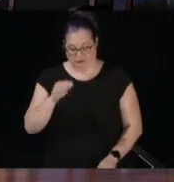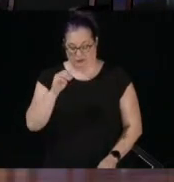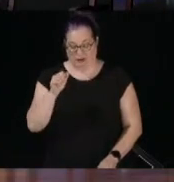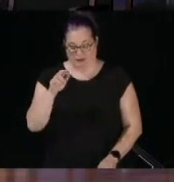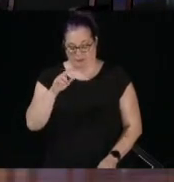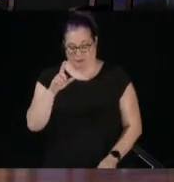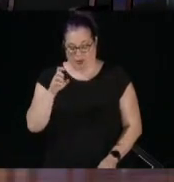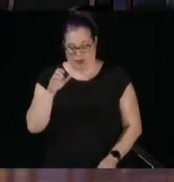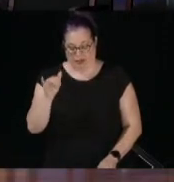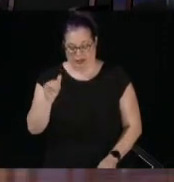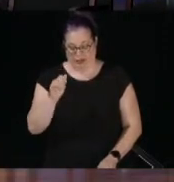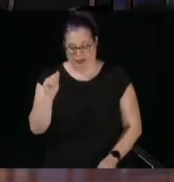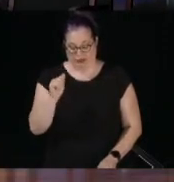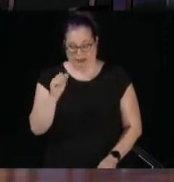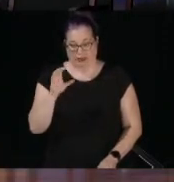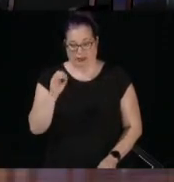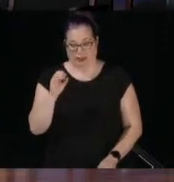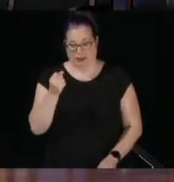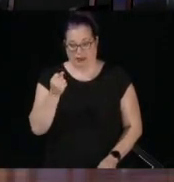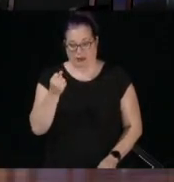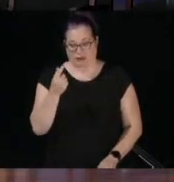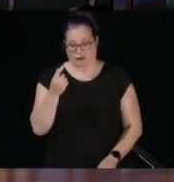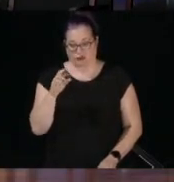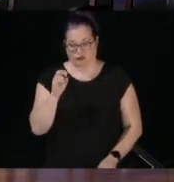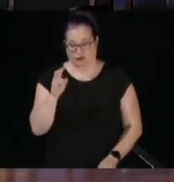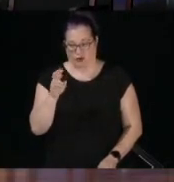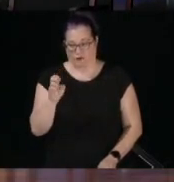Marley Ani Cosgrove.